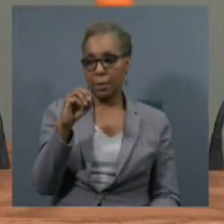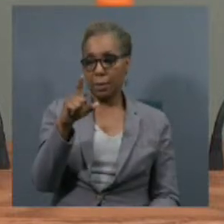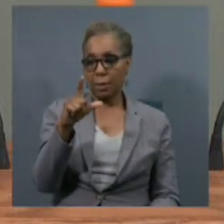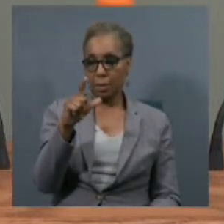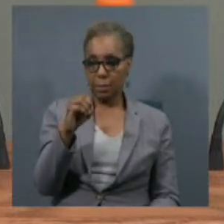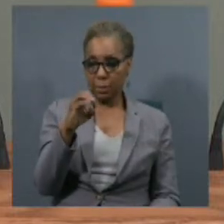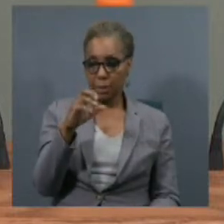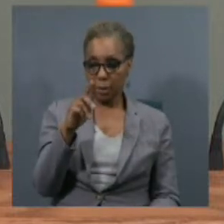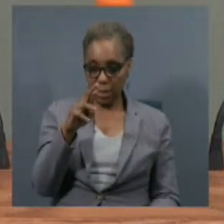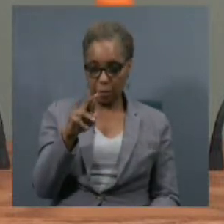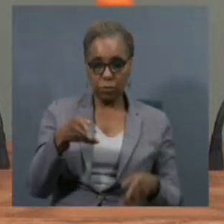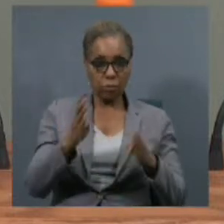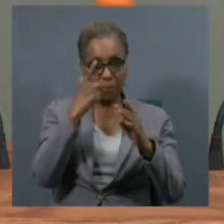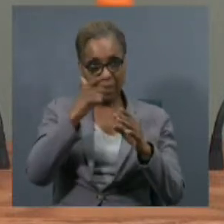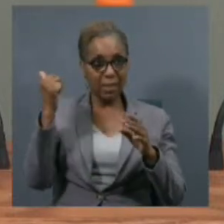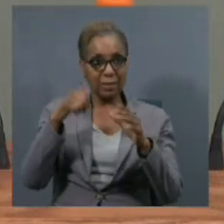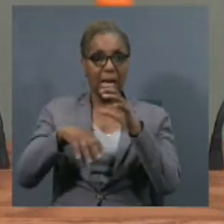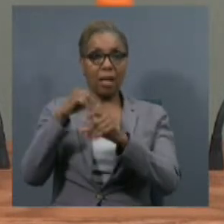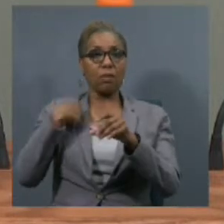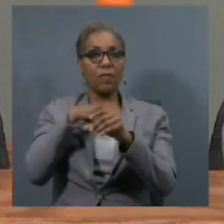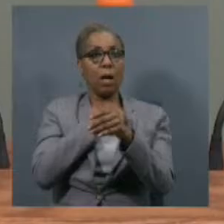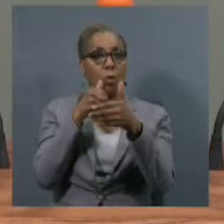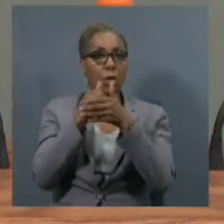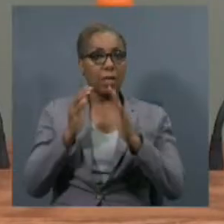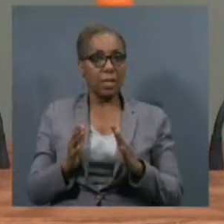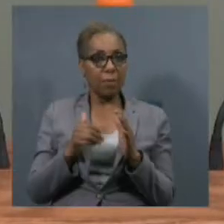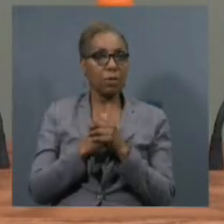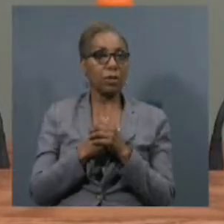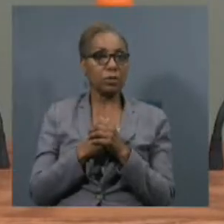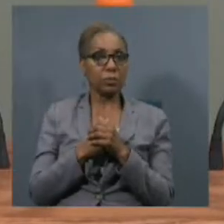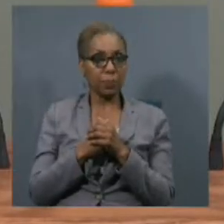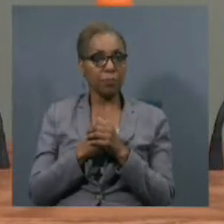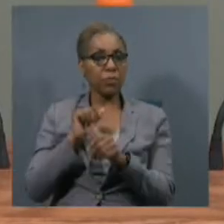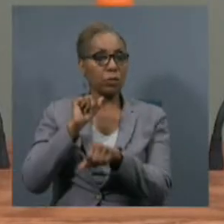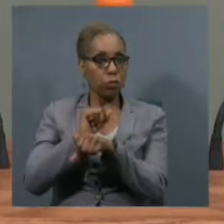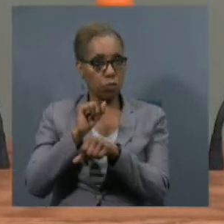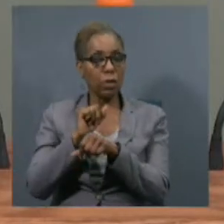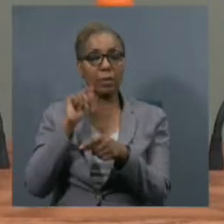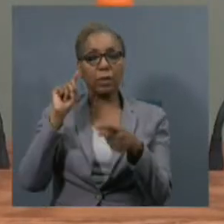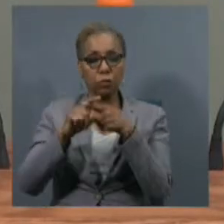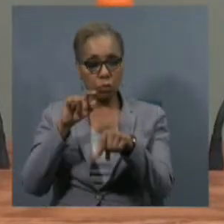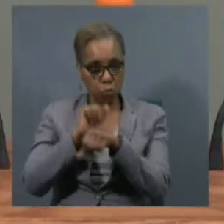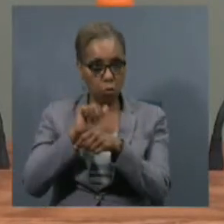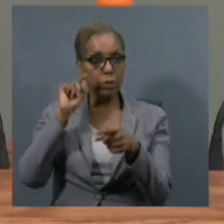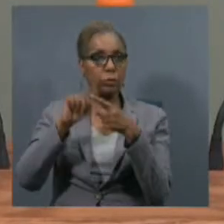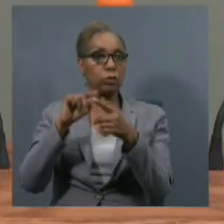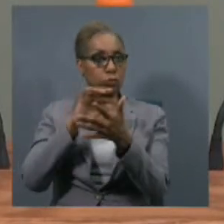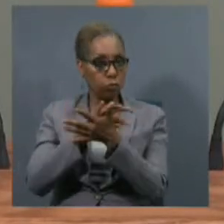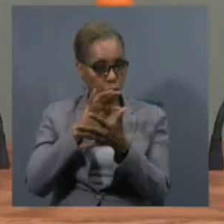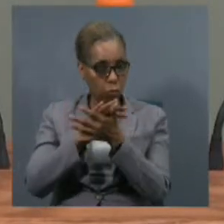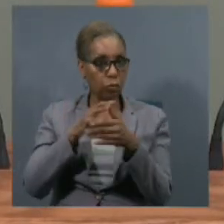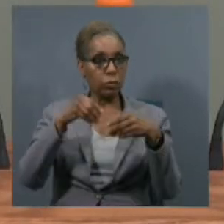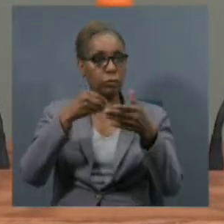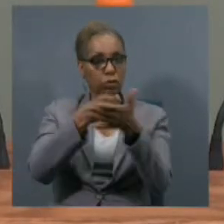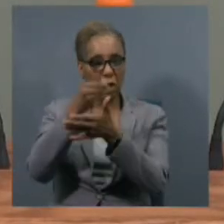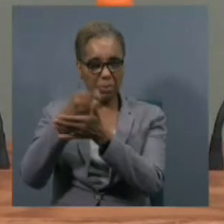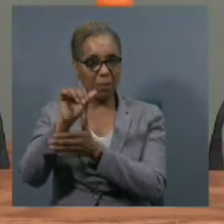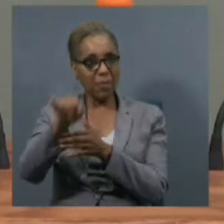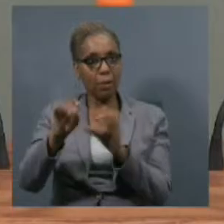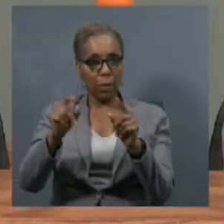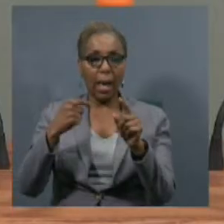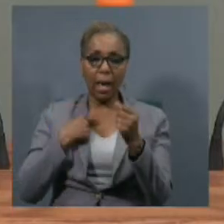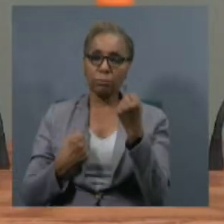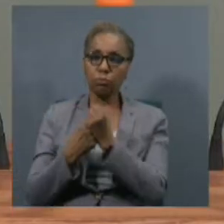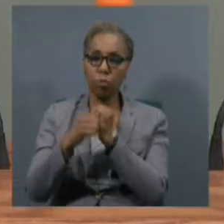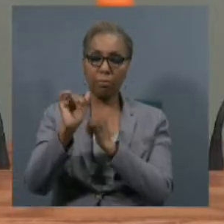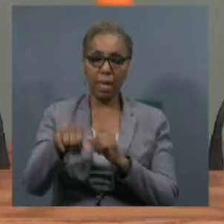above, because that gets us out of our neighborhoods to work, to school, to shopping, that kind of thing. So I'm an